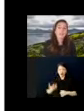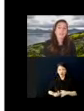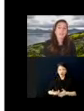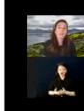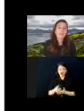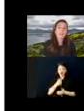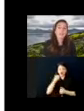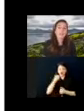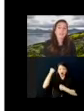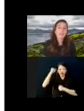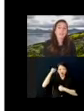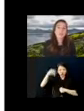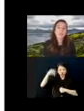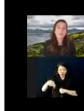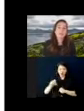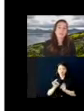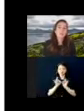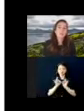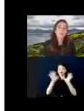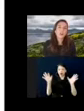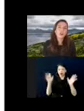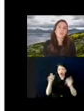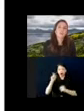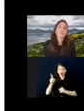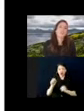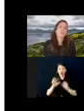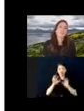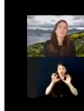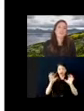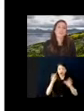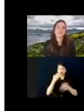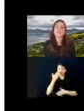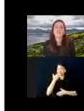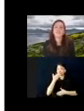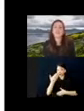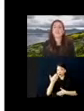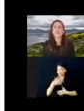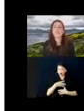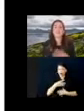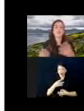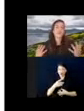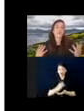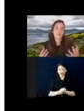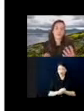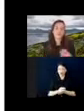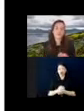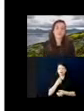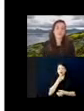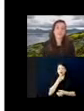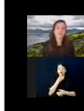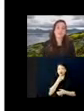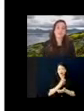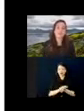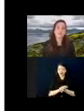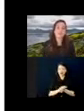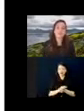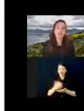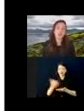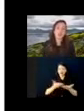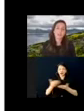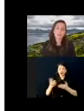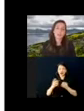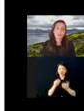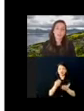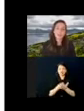questions that'll come out of GDP 4.0, for example, understanding the impact of enabling choice between different types of accounts or new